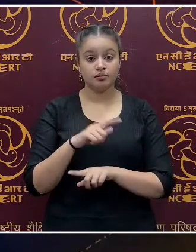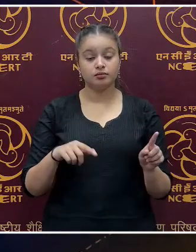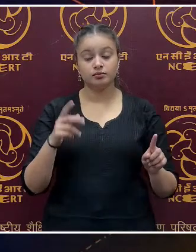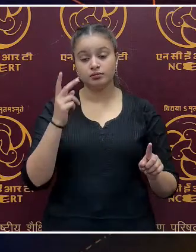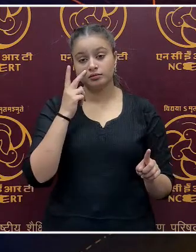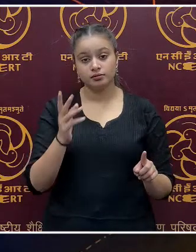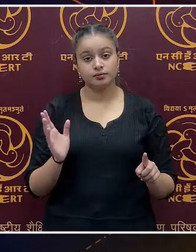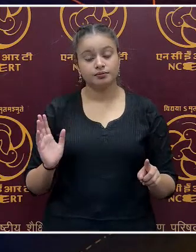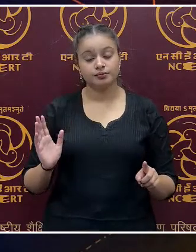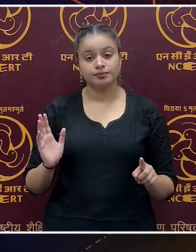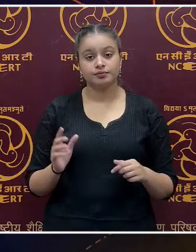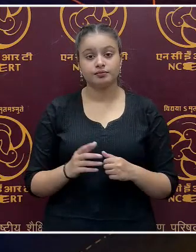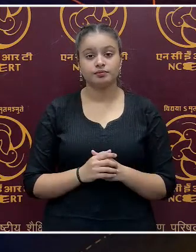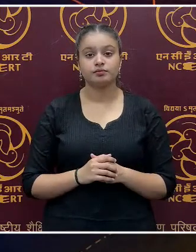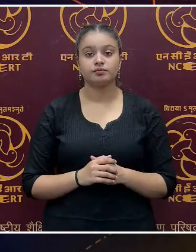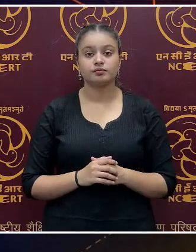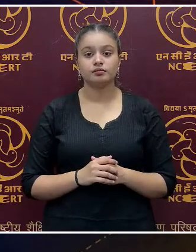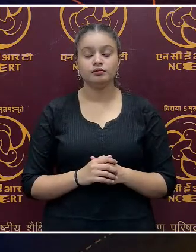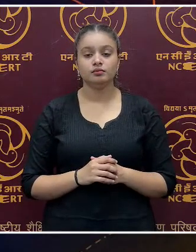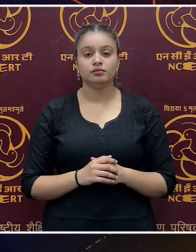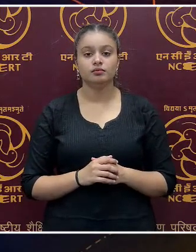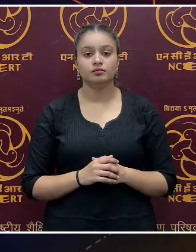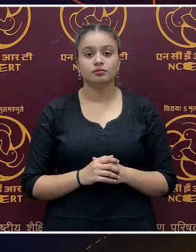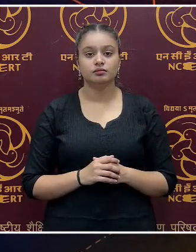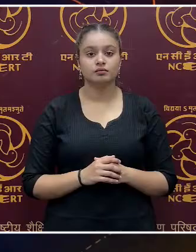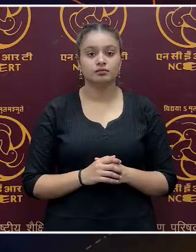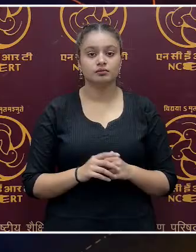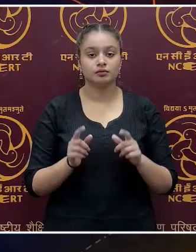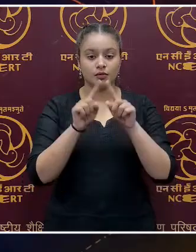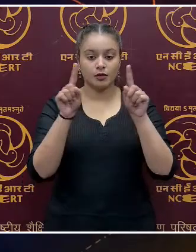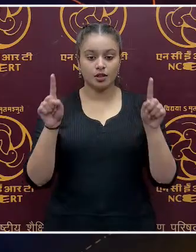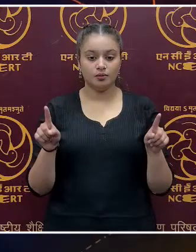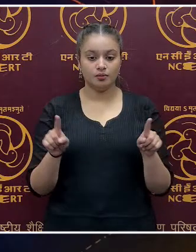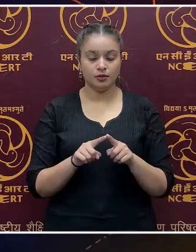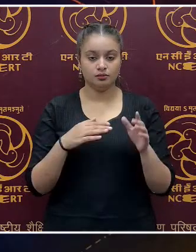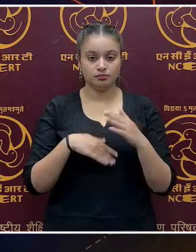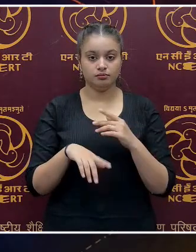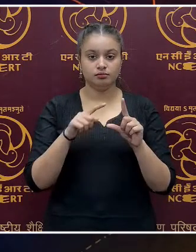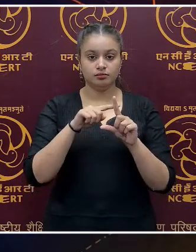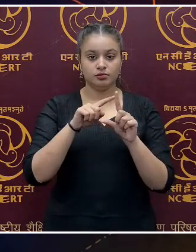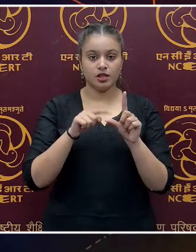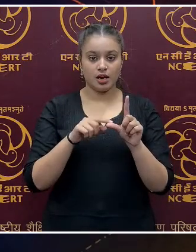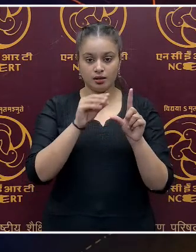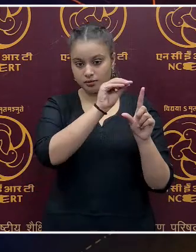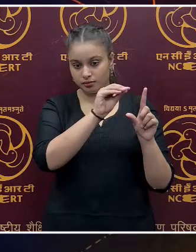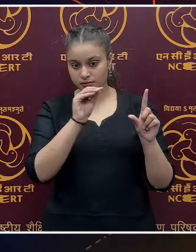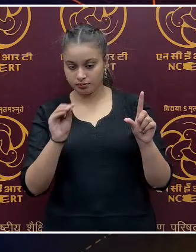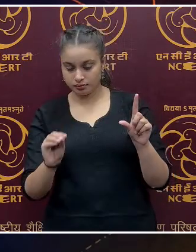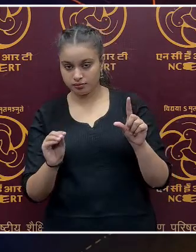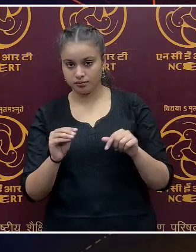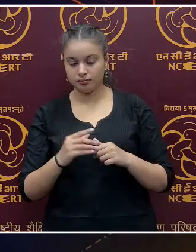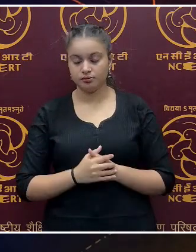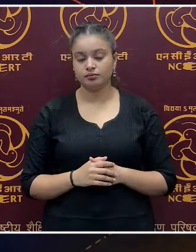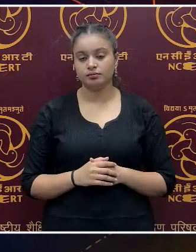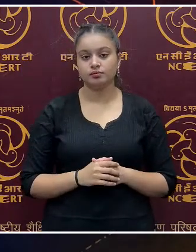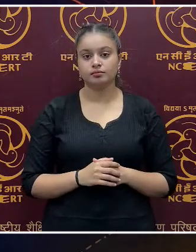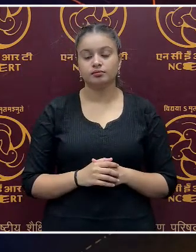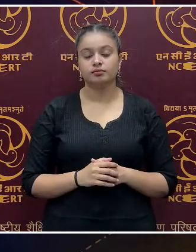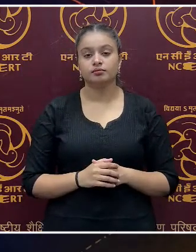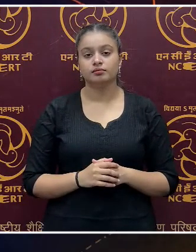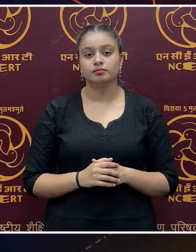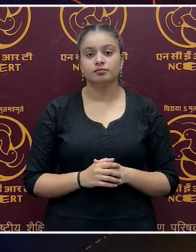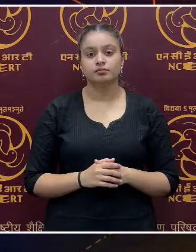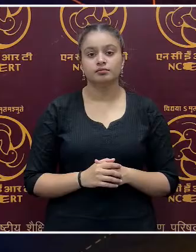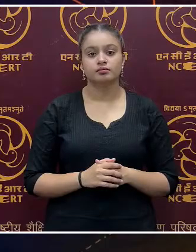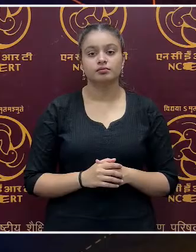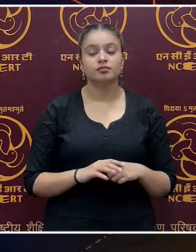see here enter an angle in the box. So, first we have to be enter the angle, like